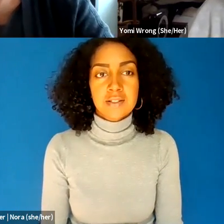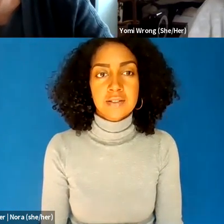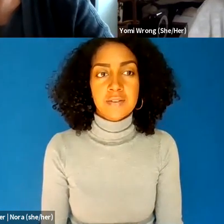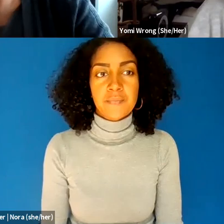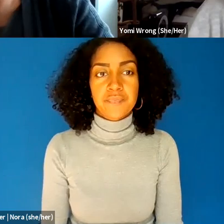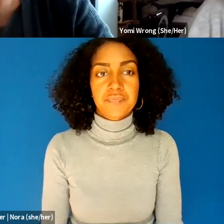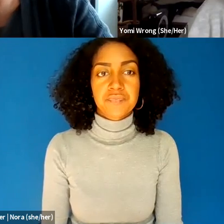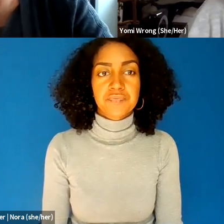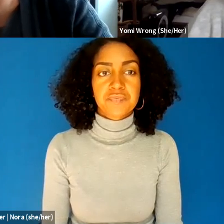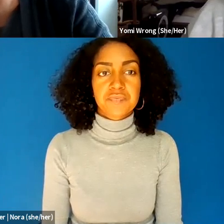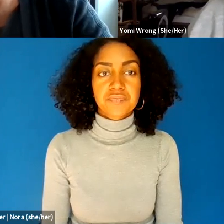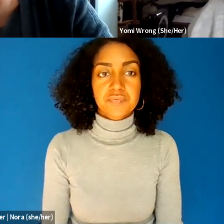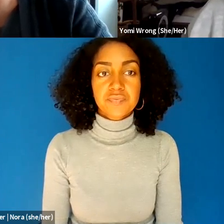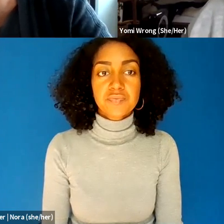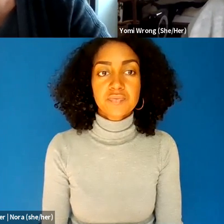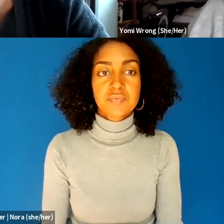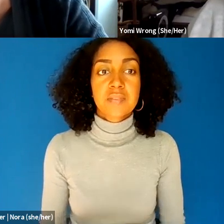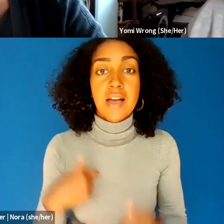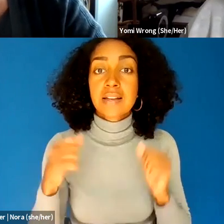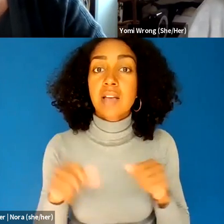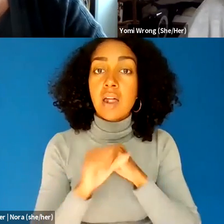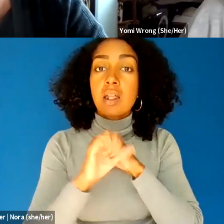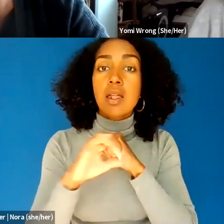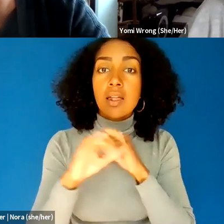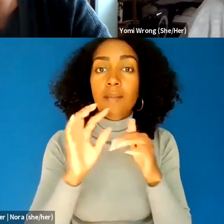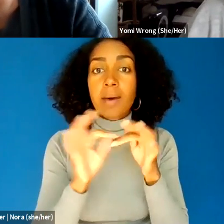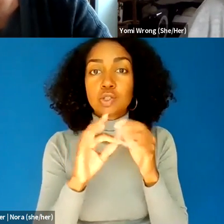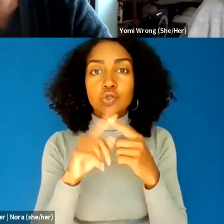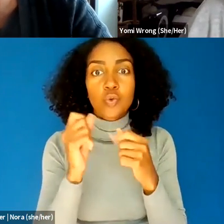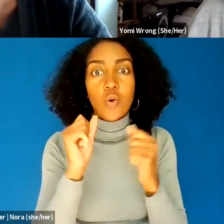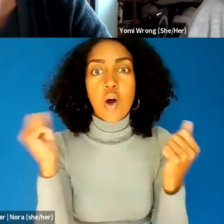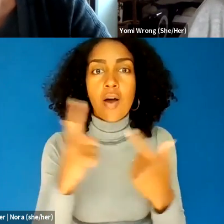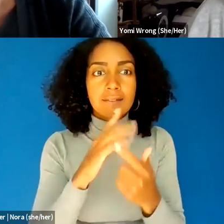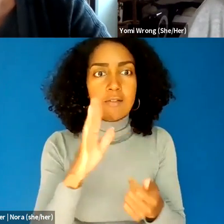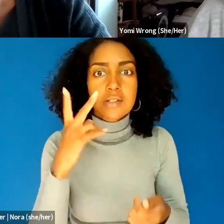I could actually broadcast message to all. I haven't seen that option before.